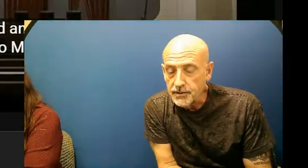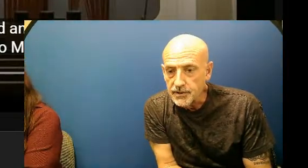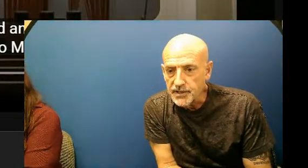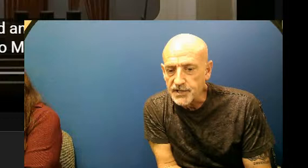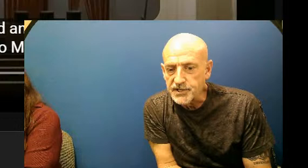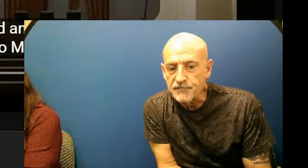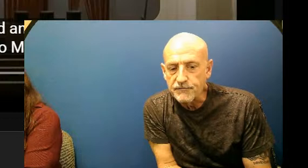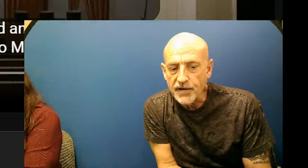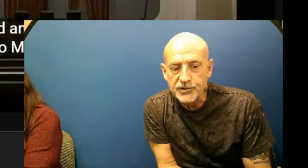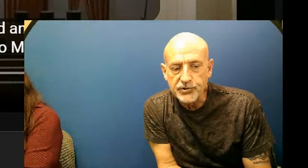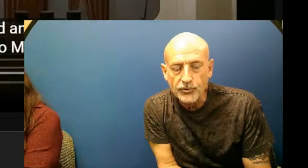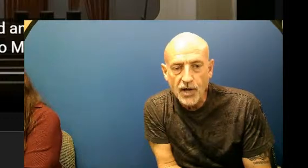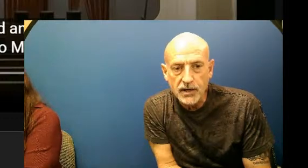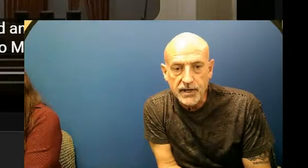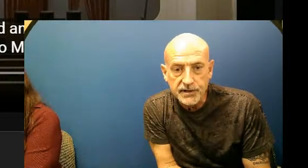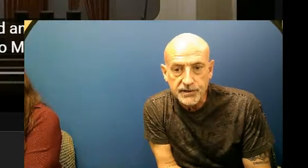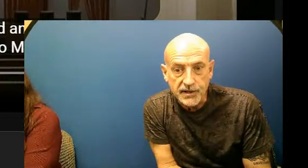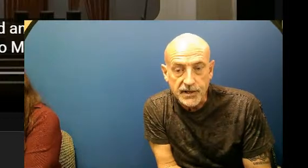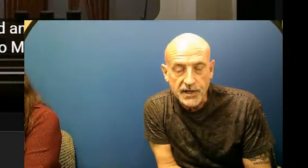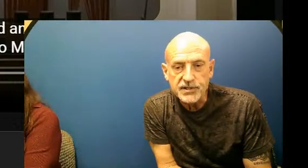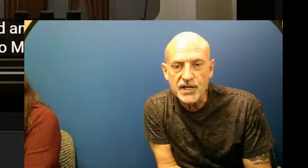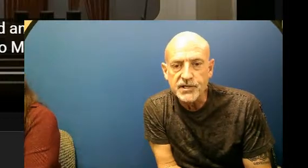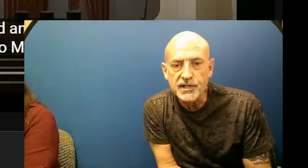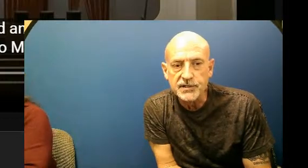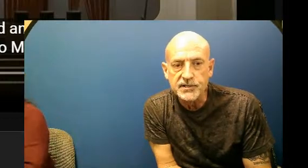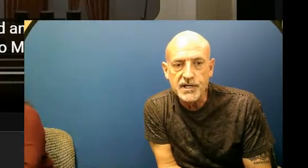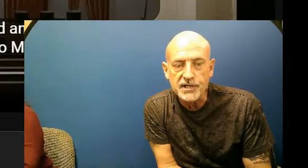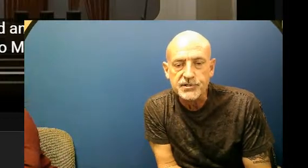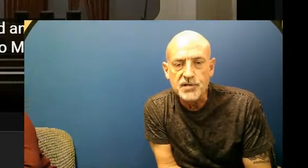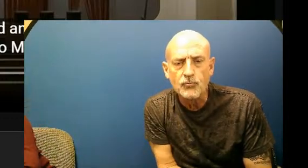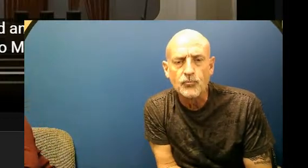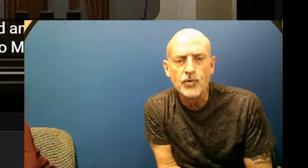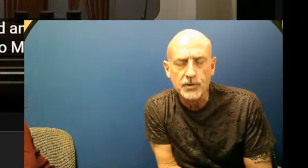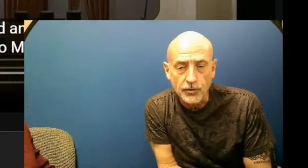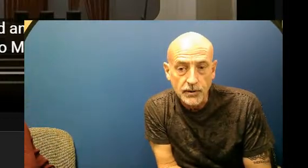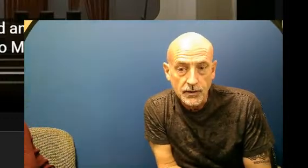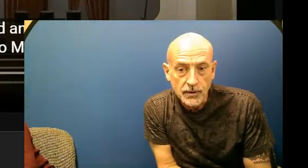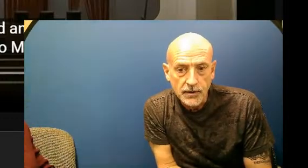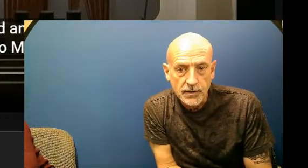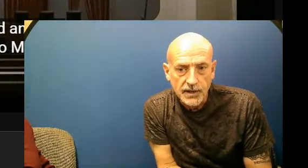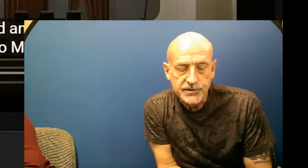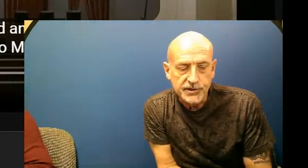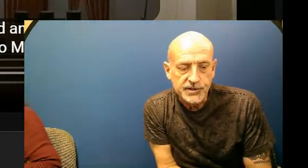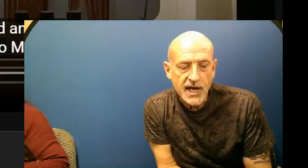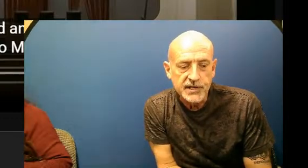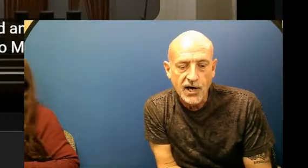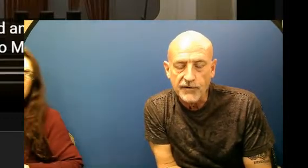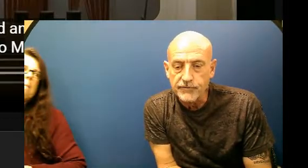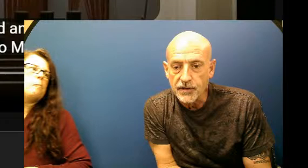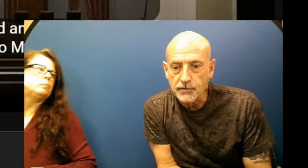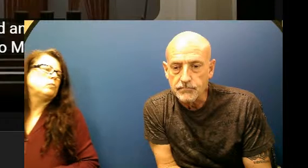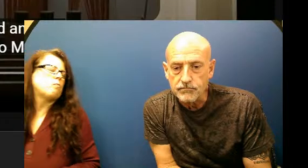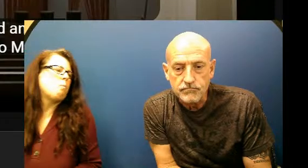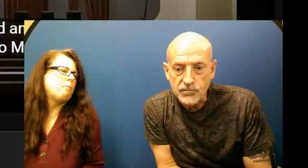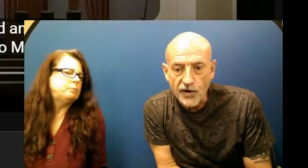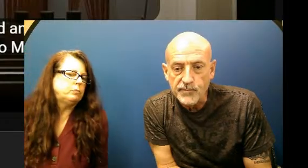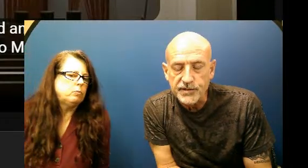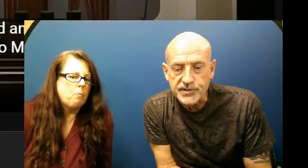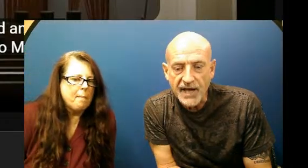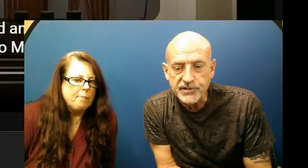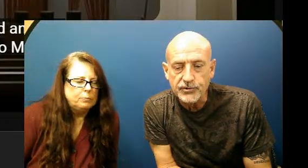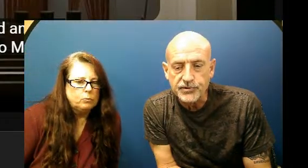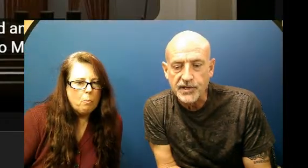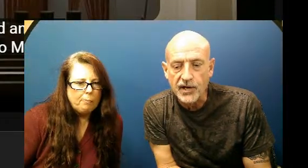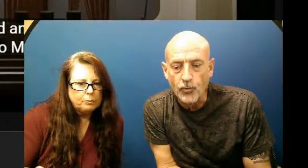again, is a fictional non-entity. It doesn't exist. It's not real. It's a set of